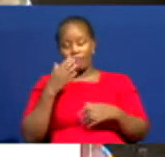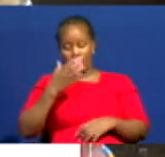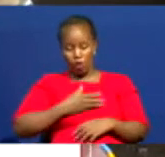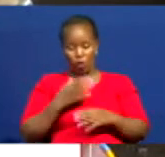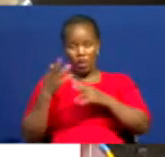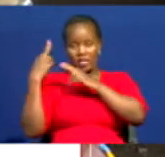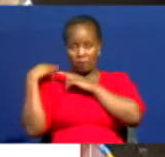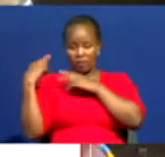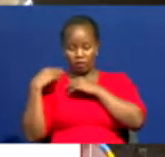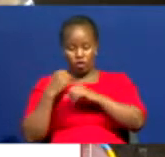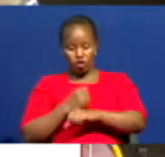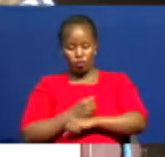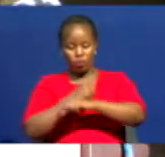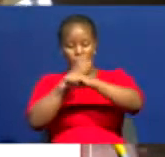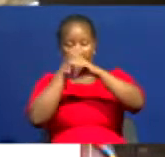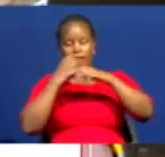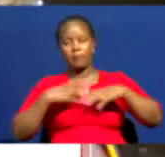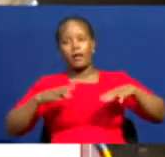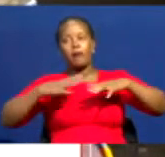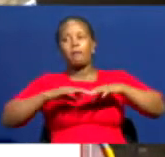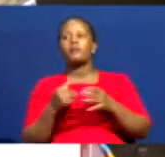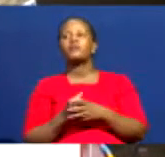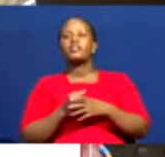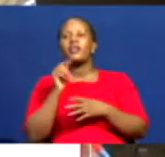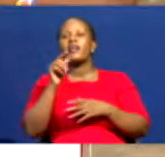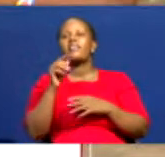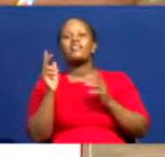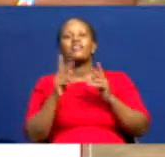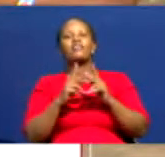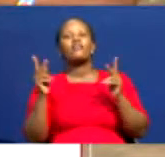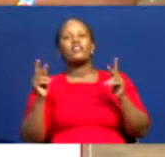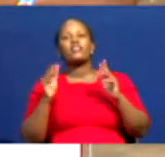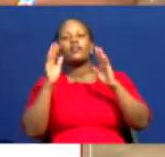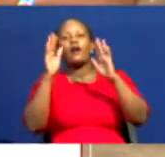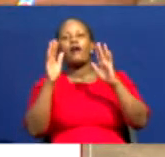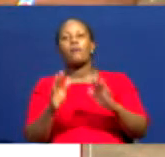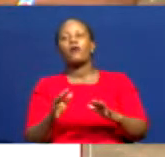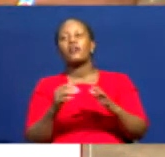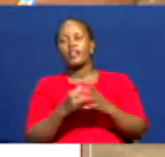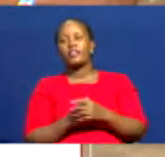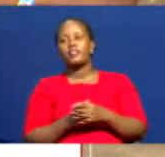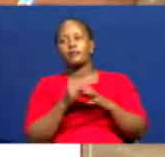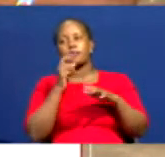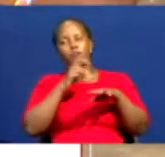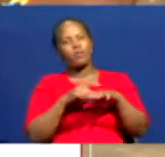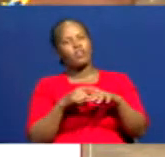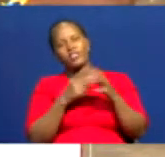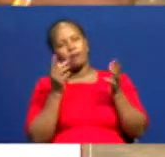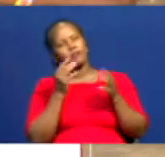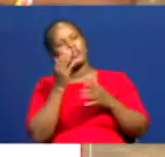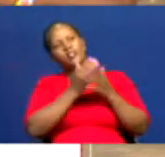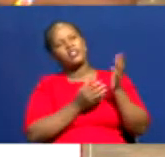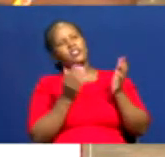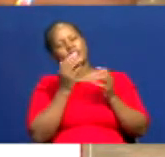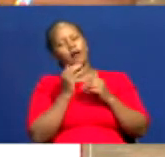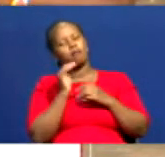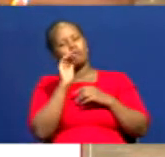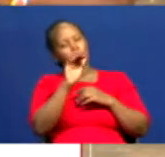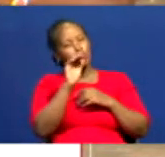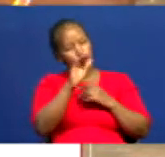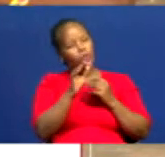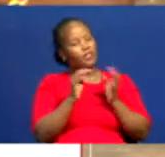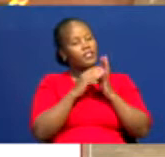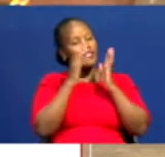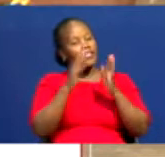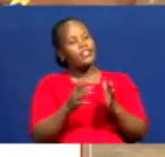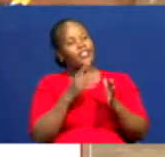to protect my people as well. It is important. And as you speak about that, Governor, because part of the requests we had leaders talk about